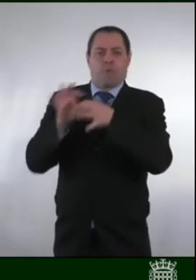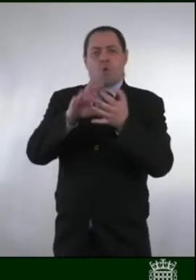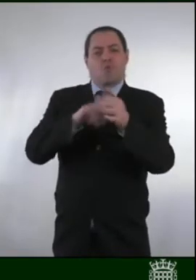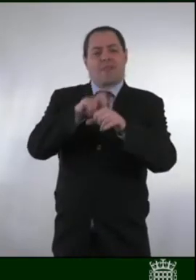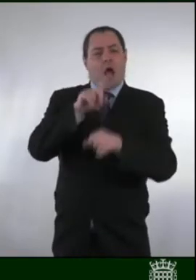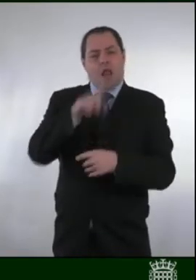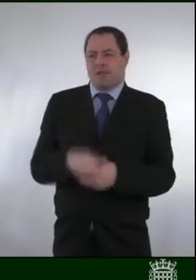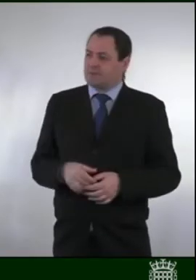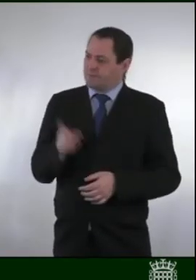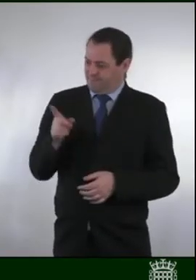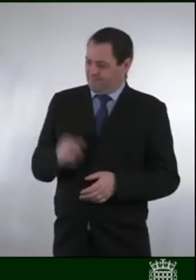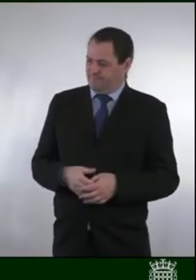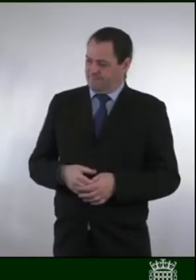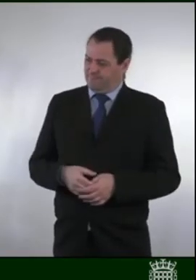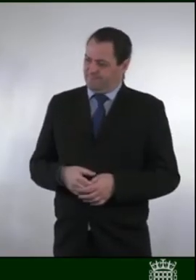Hanna.